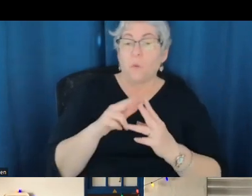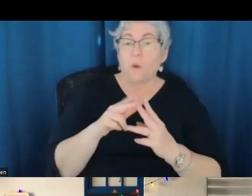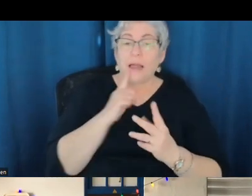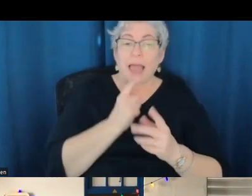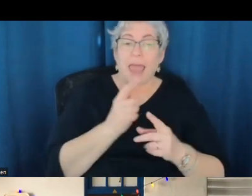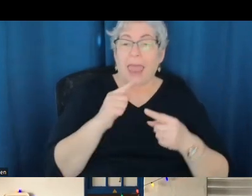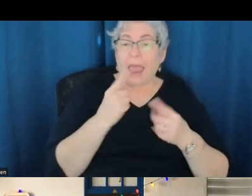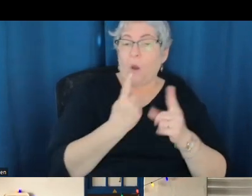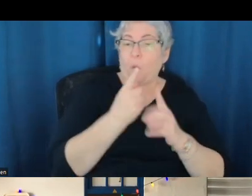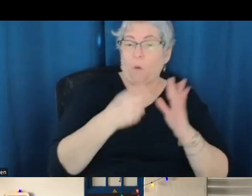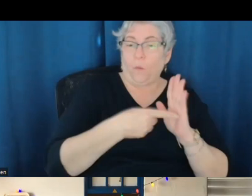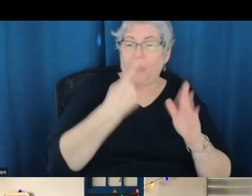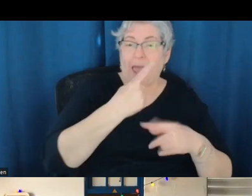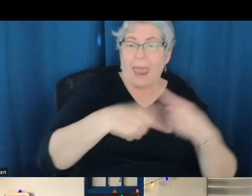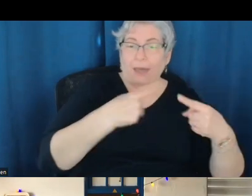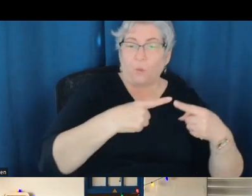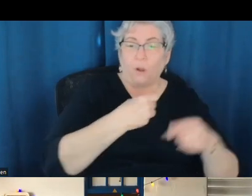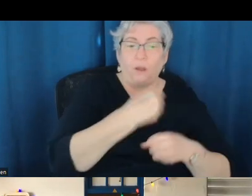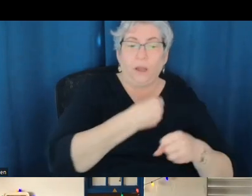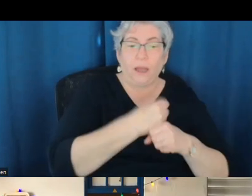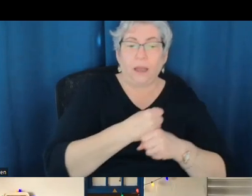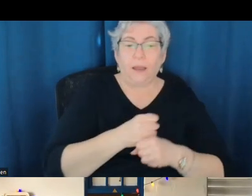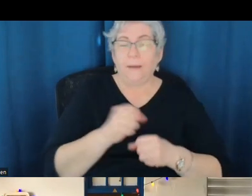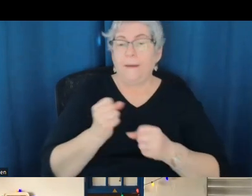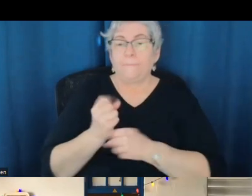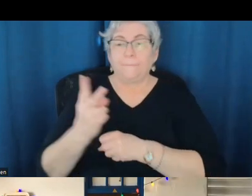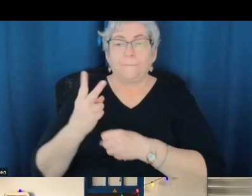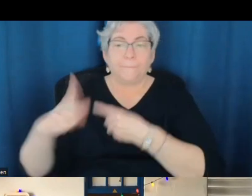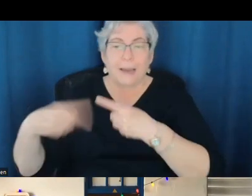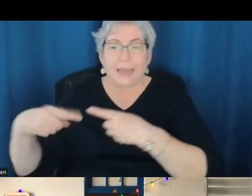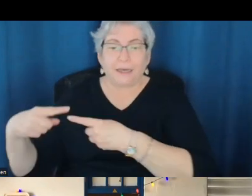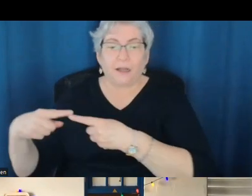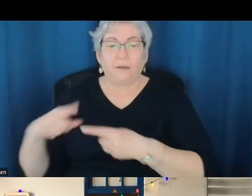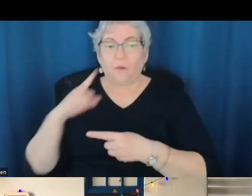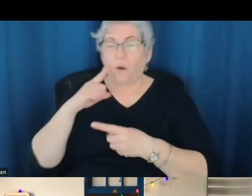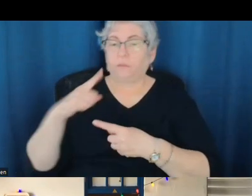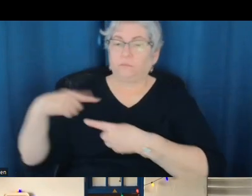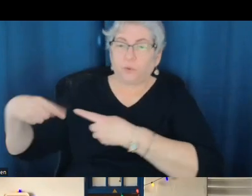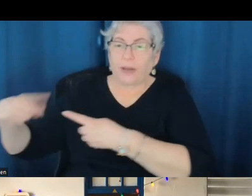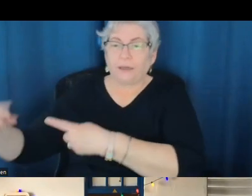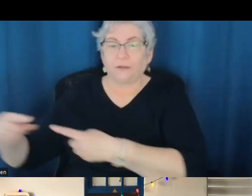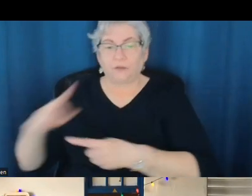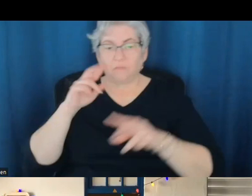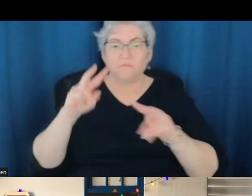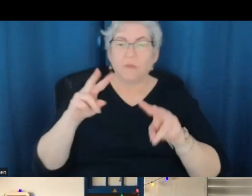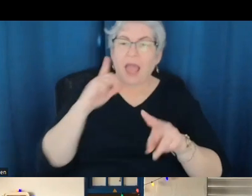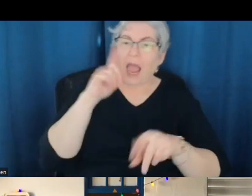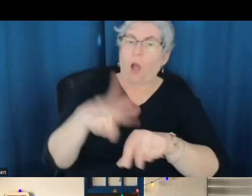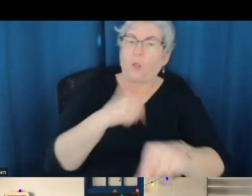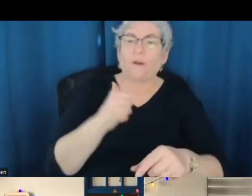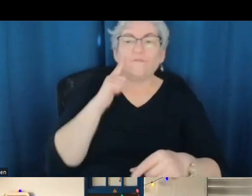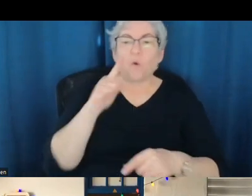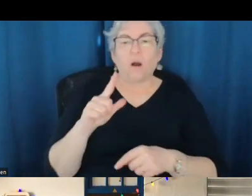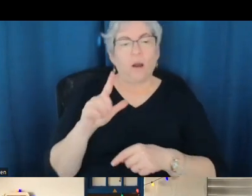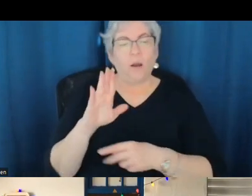annual, biennial, or perennial, and learn to intermix them so that you can achieve the longest bloom time. I often use